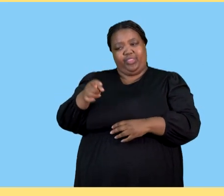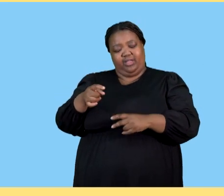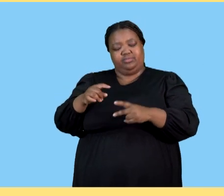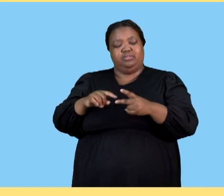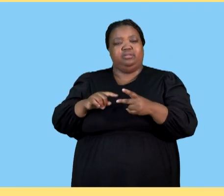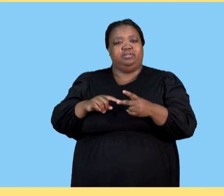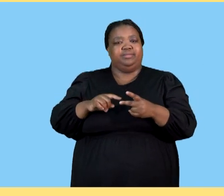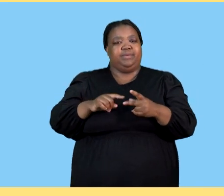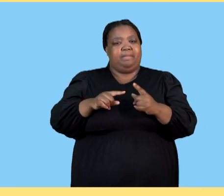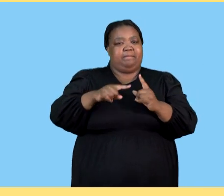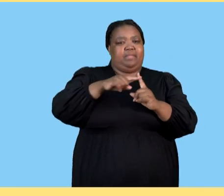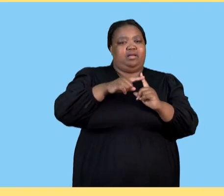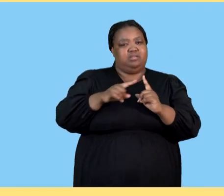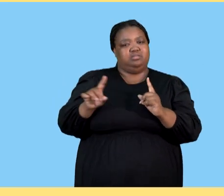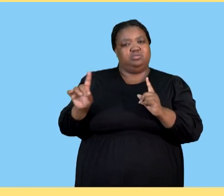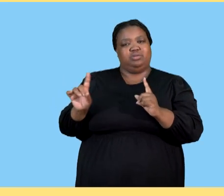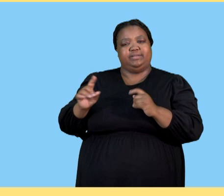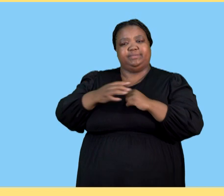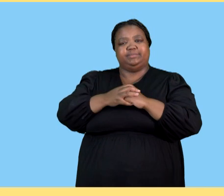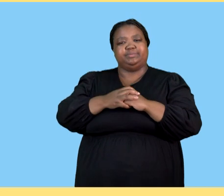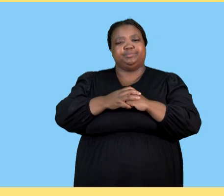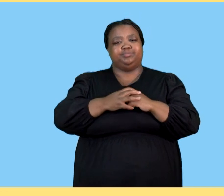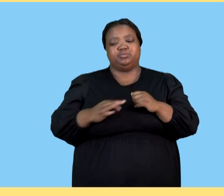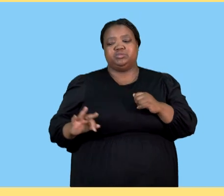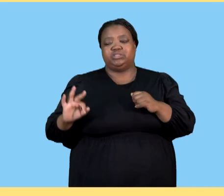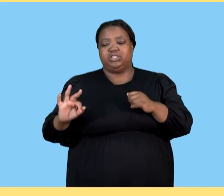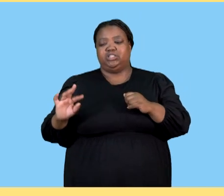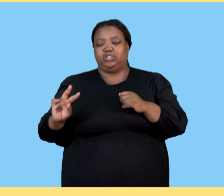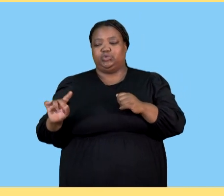4,000 plus